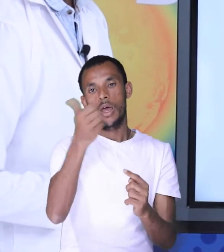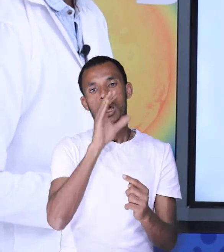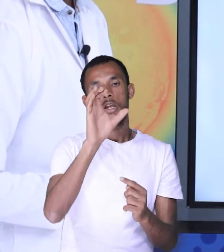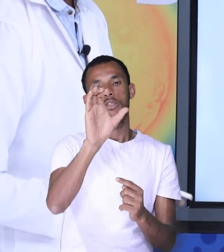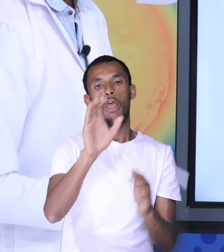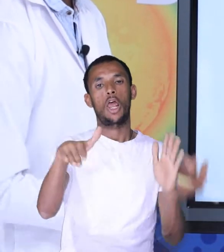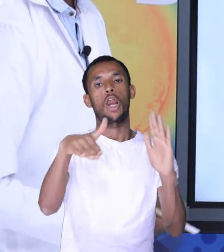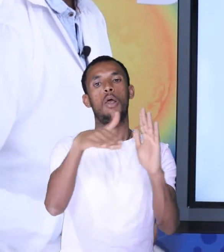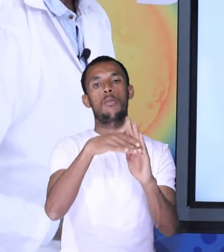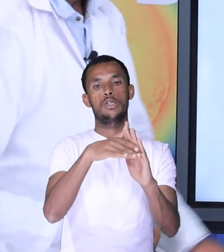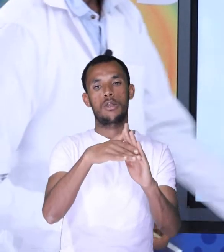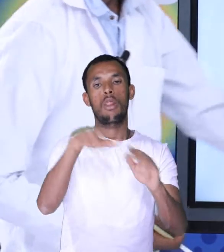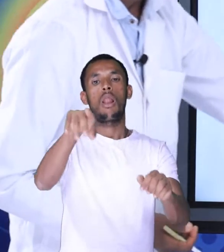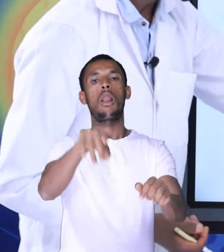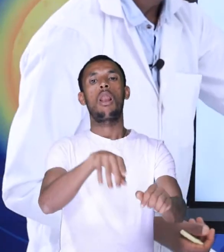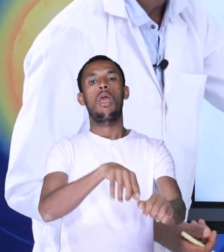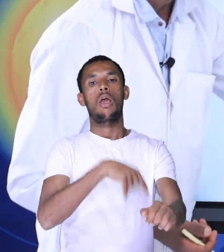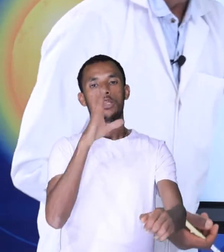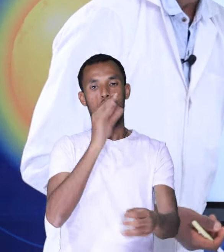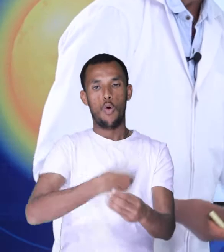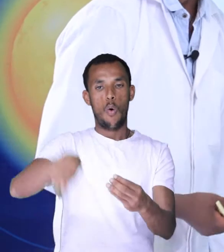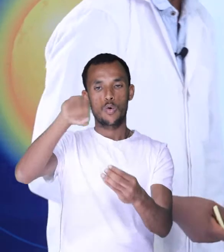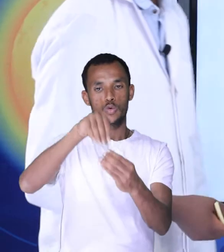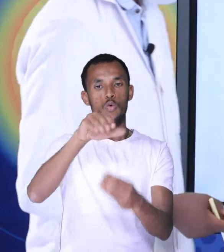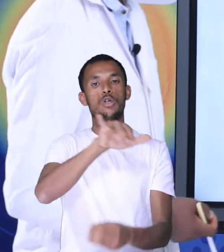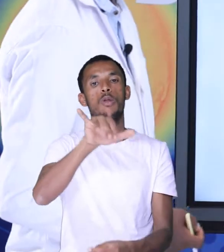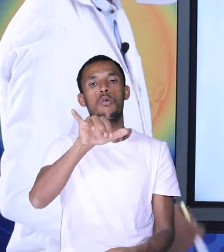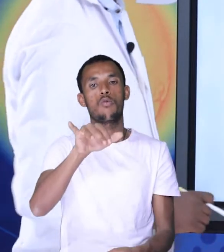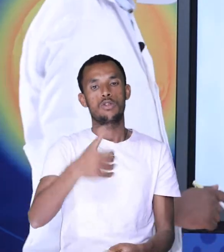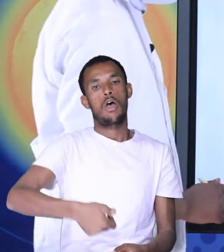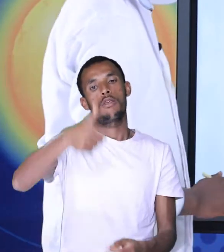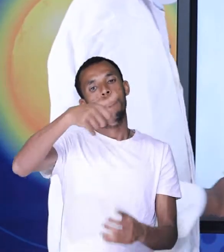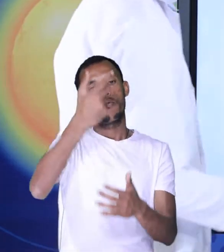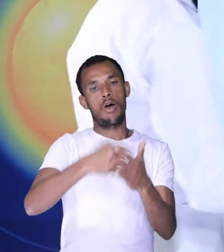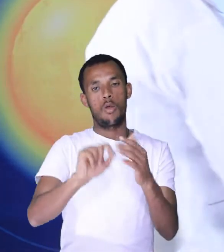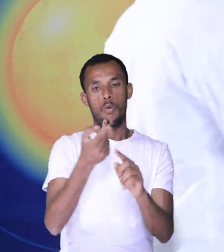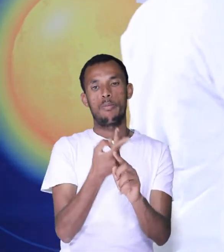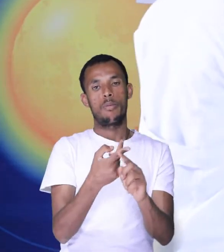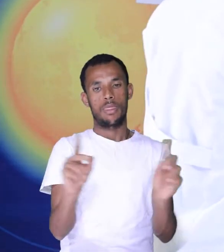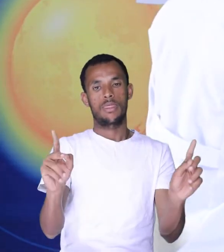like represents lengths, and also similar for the other values. But